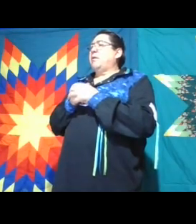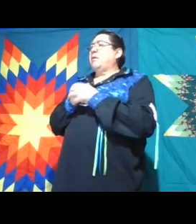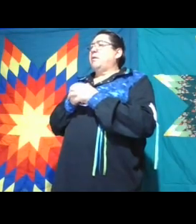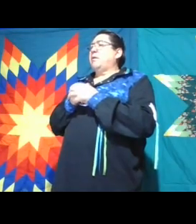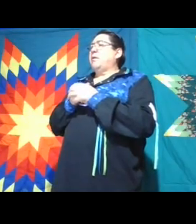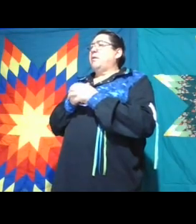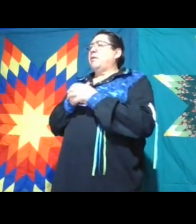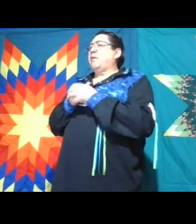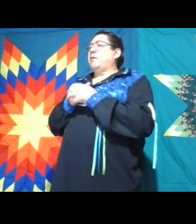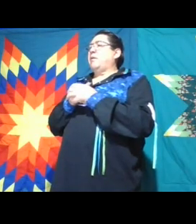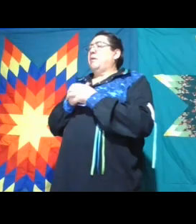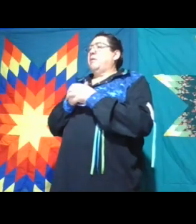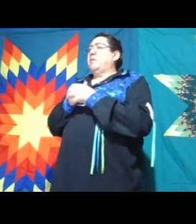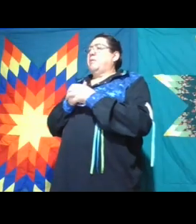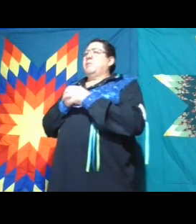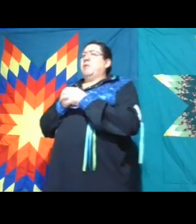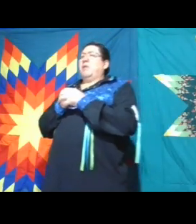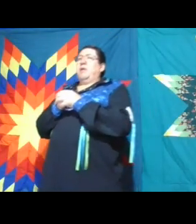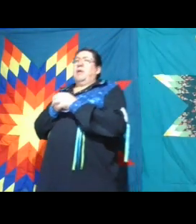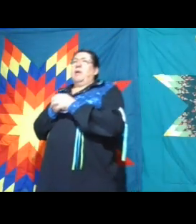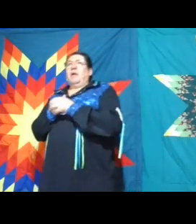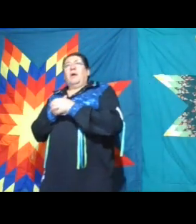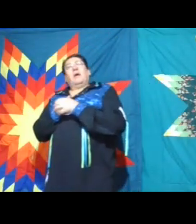about saying the wrong thing.